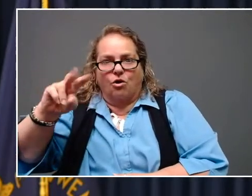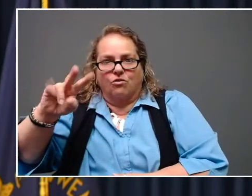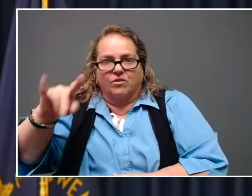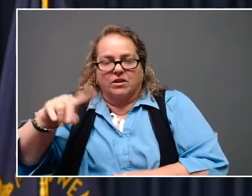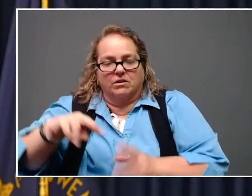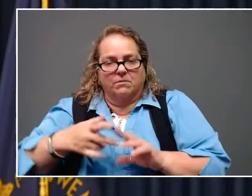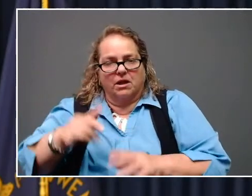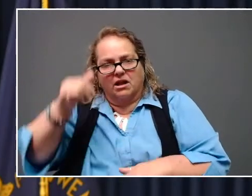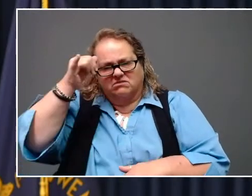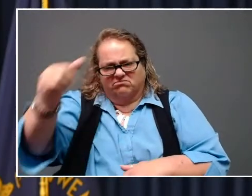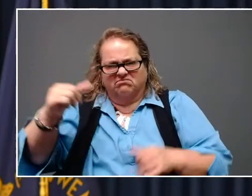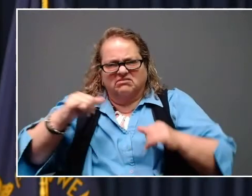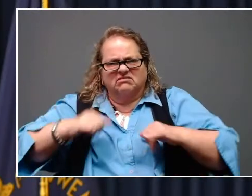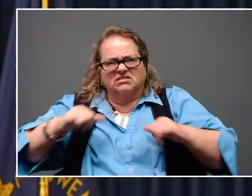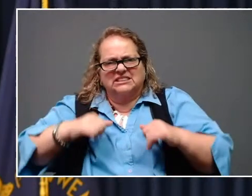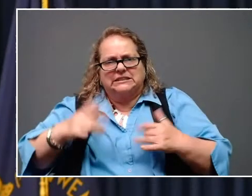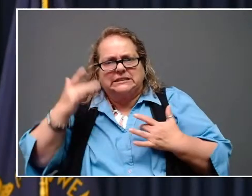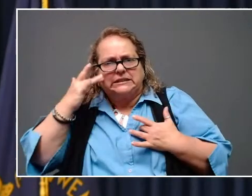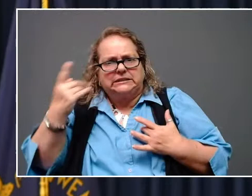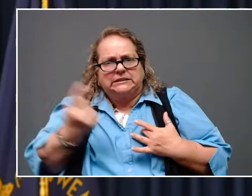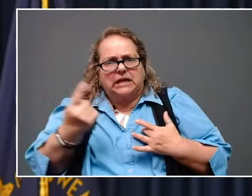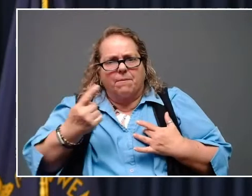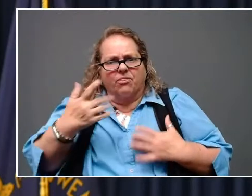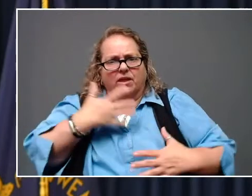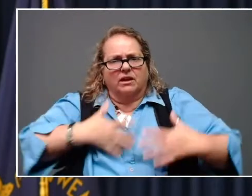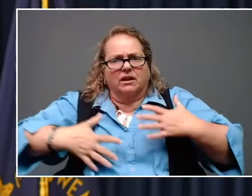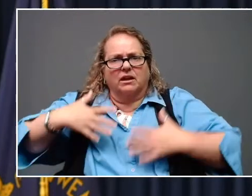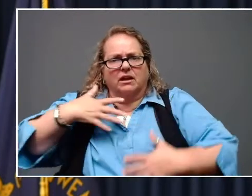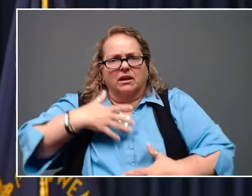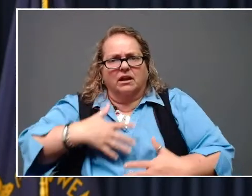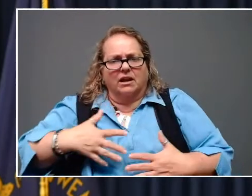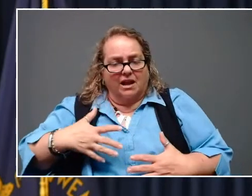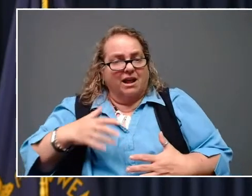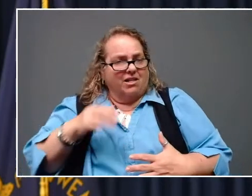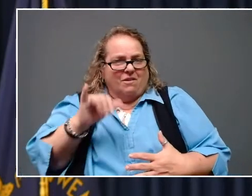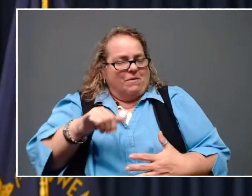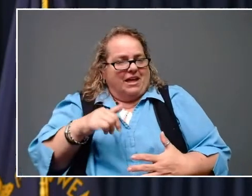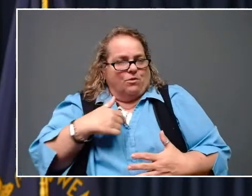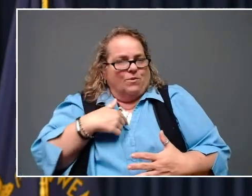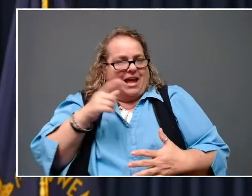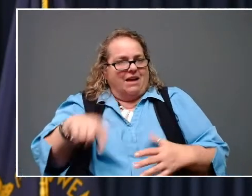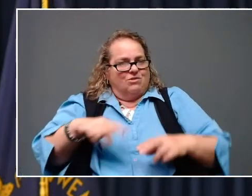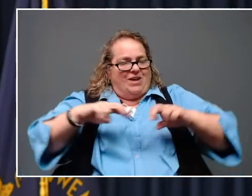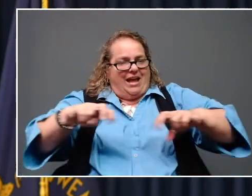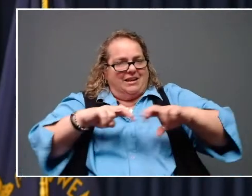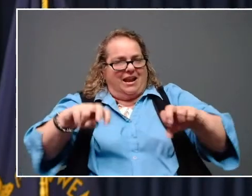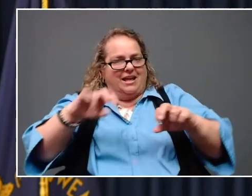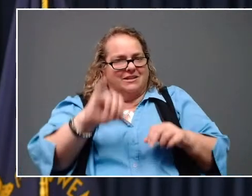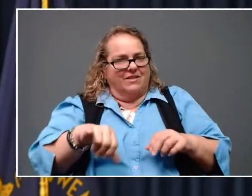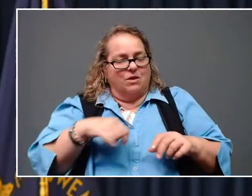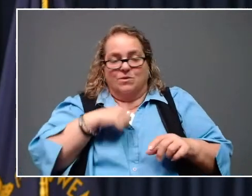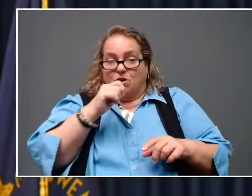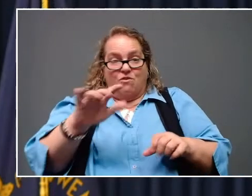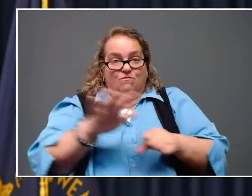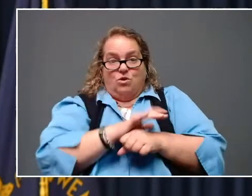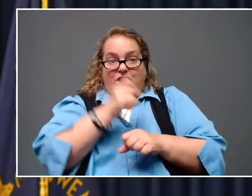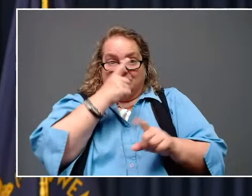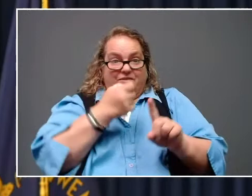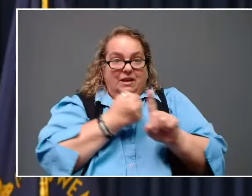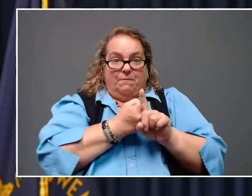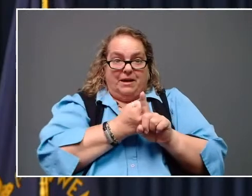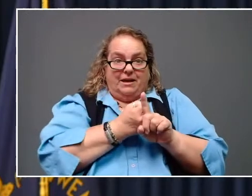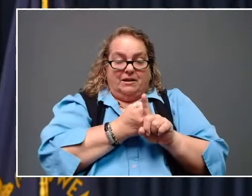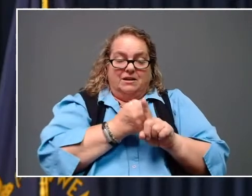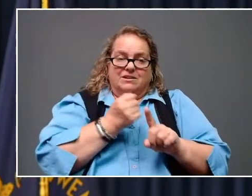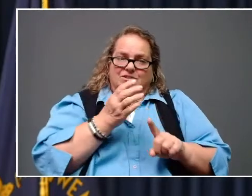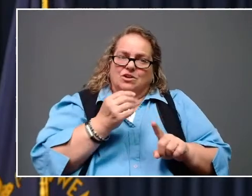have decades and decades, hopefully, of healthy life ahead of them. And we don't fully understand the impact, but we do know